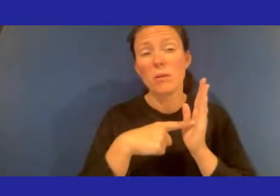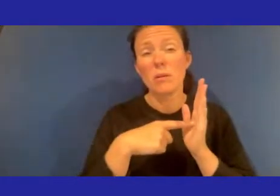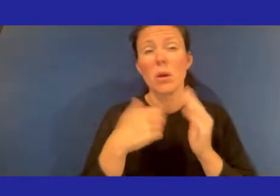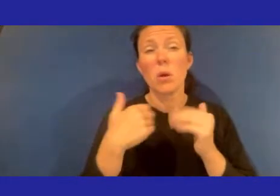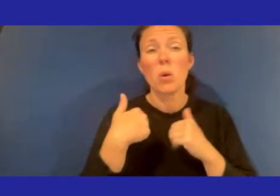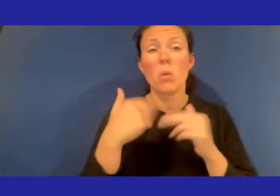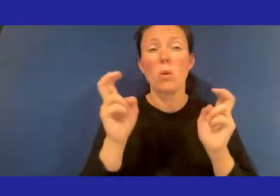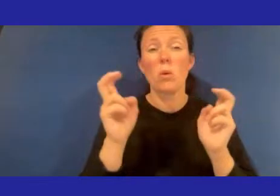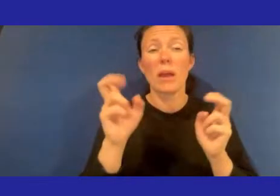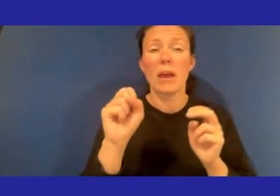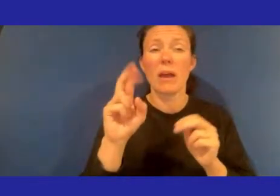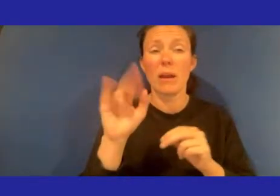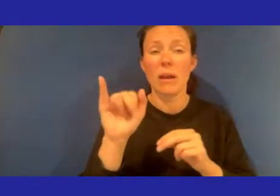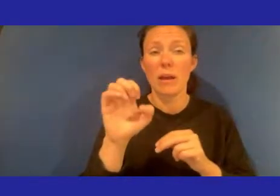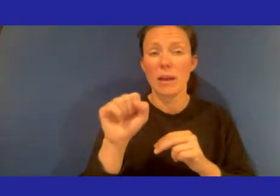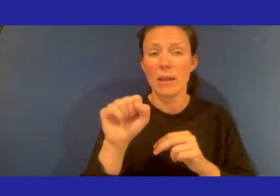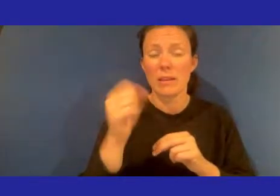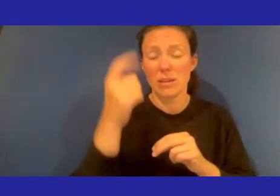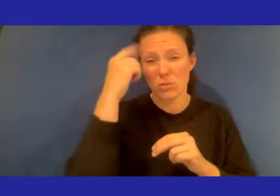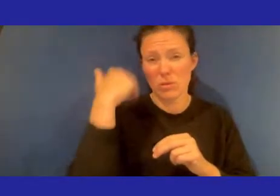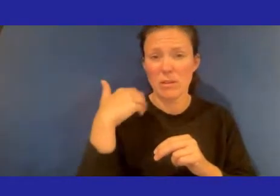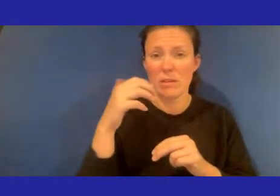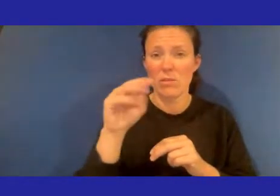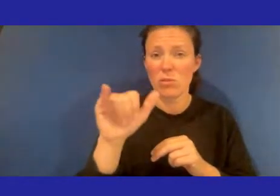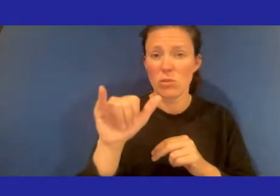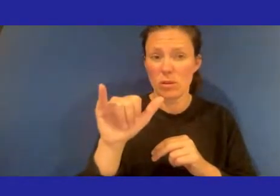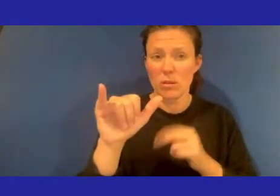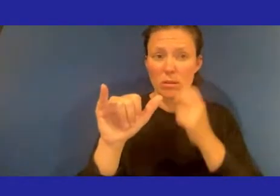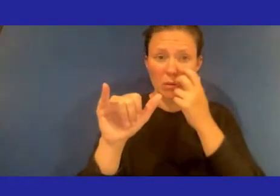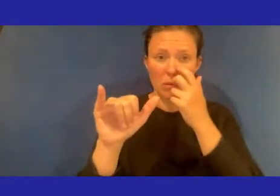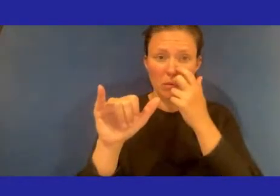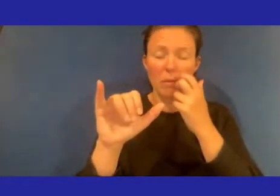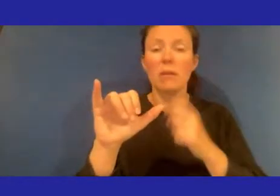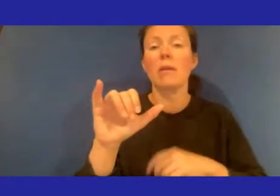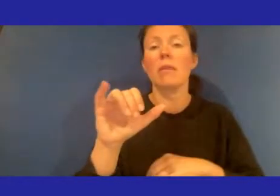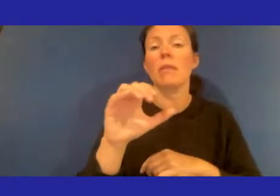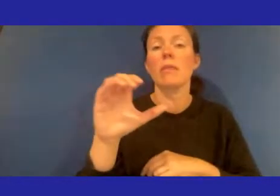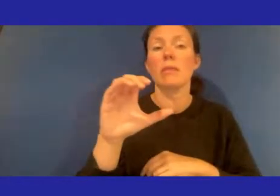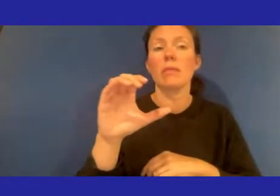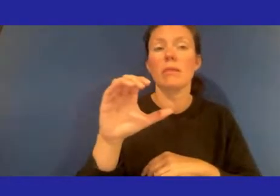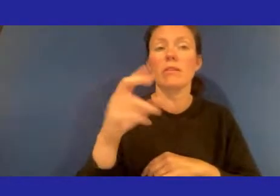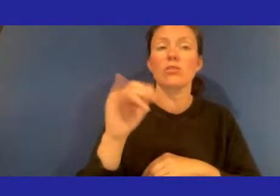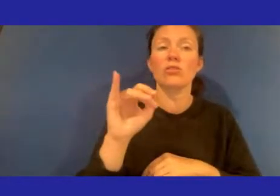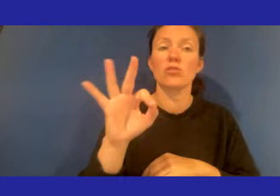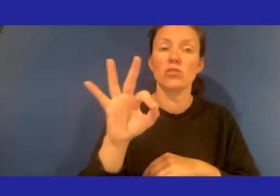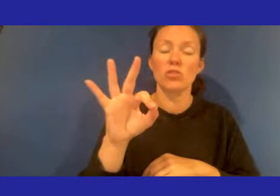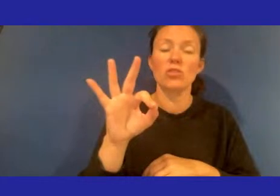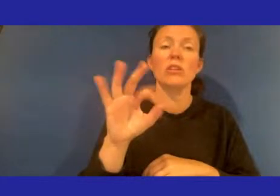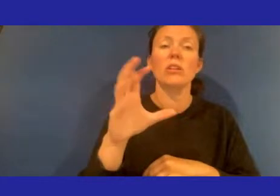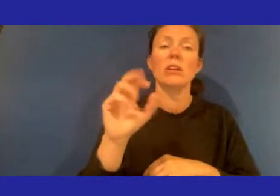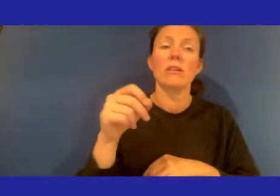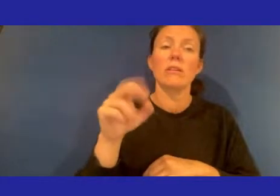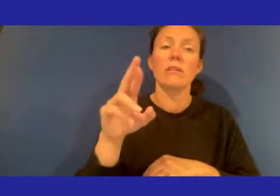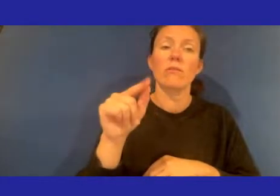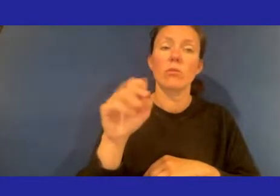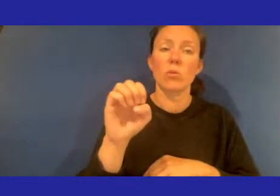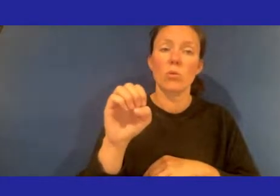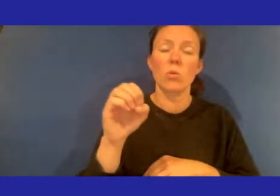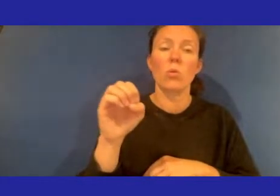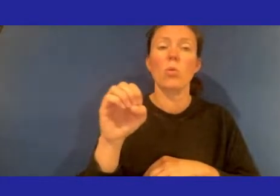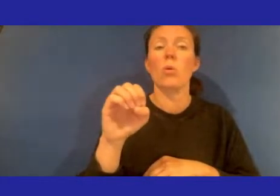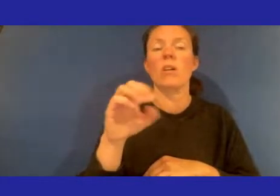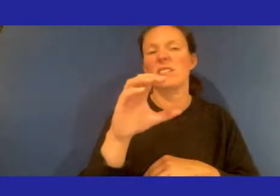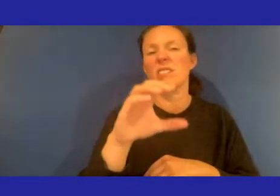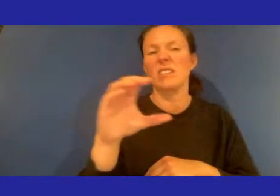related, in May, for example, we had the Chief Corporate Officer, Catherine Patsos, who focused on developing the